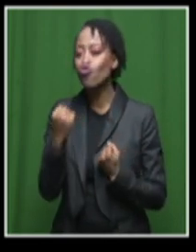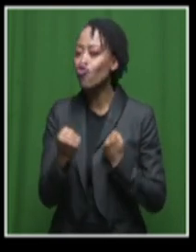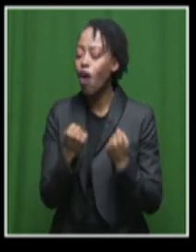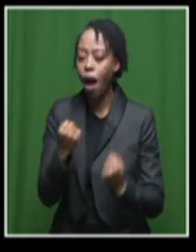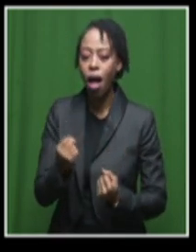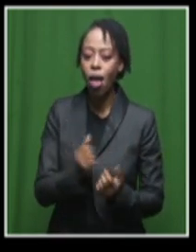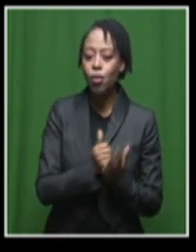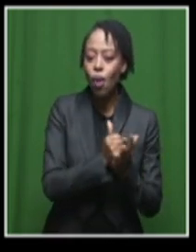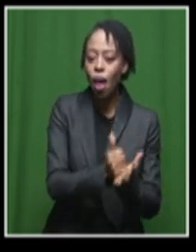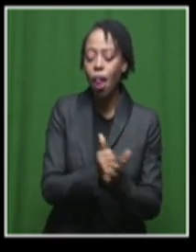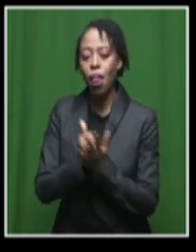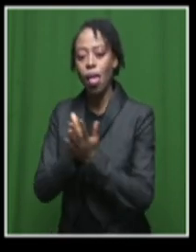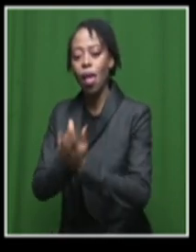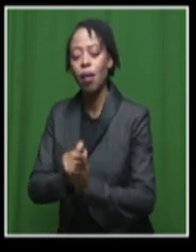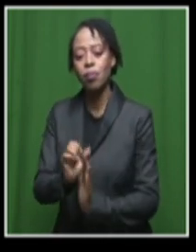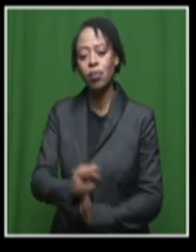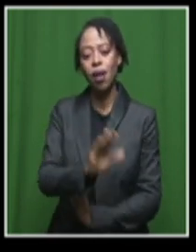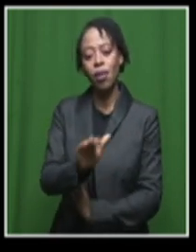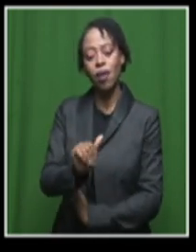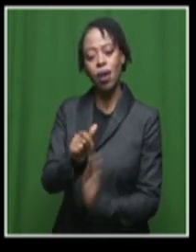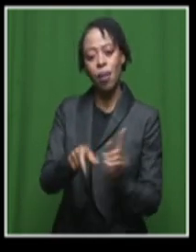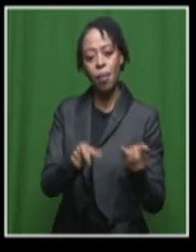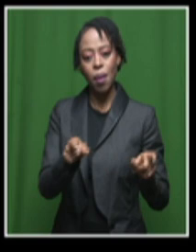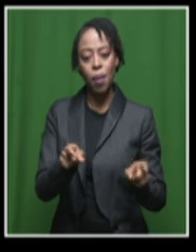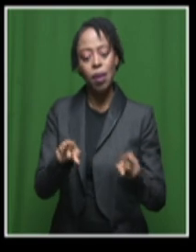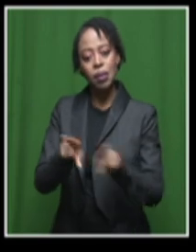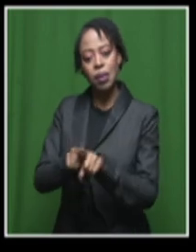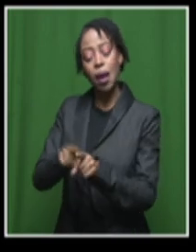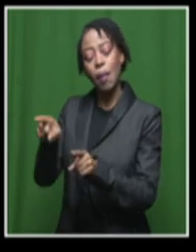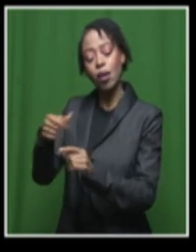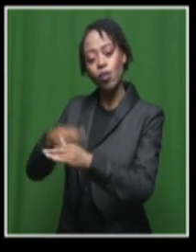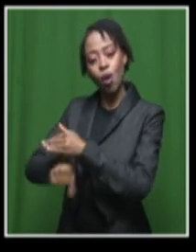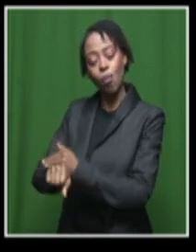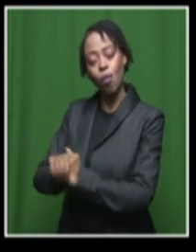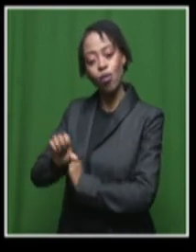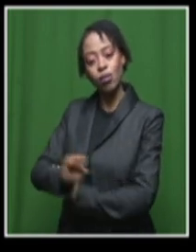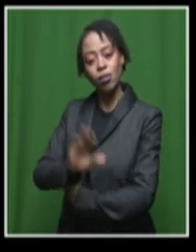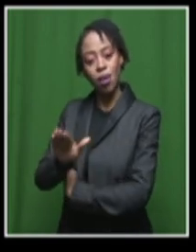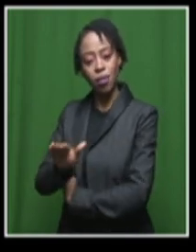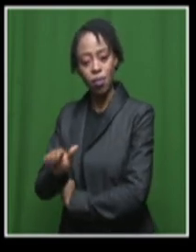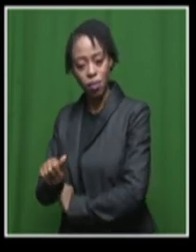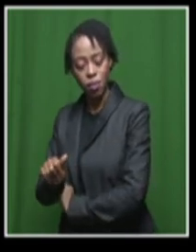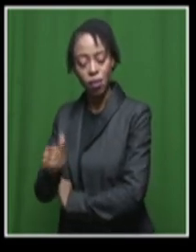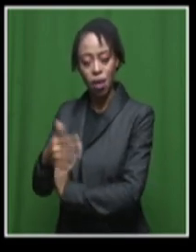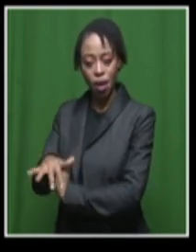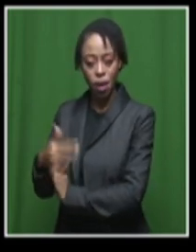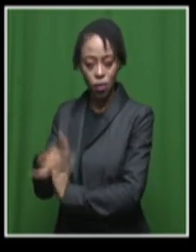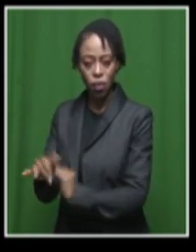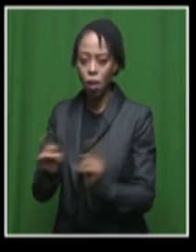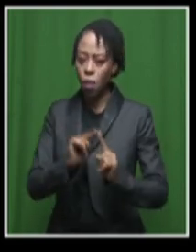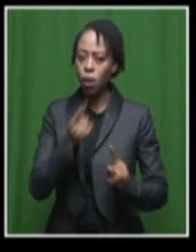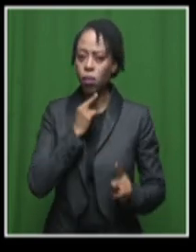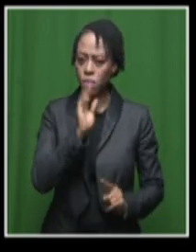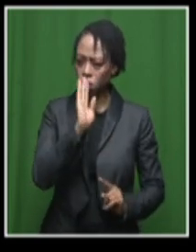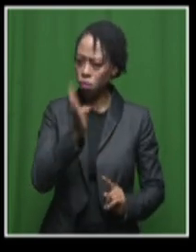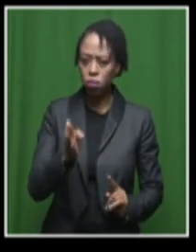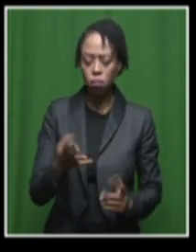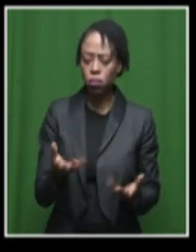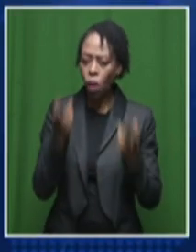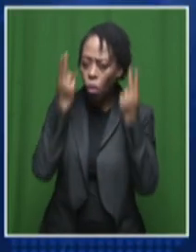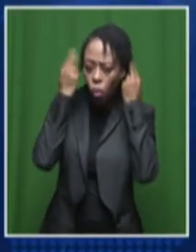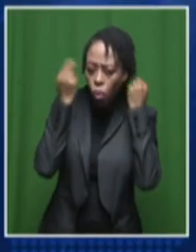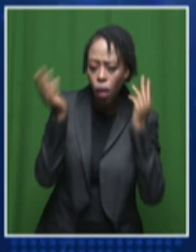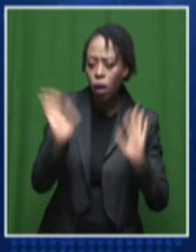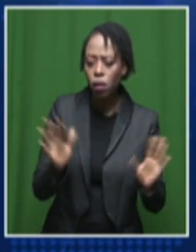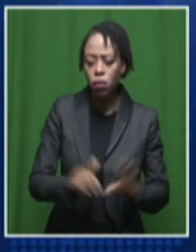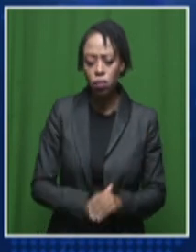services to South Africans and foreign nationals. The MEC is not budging. I do stand by